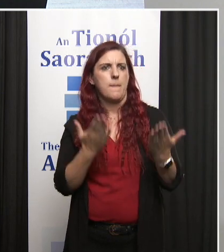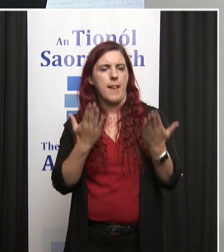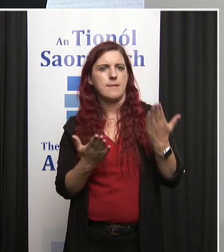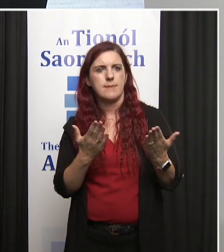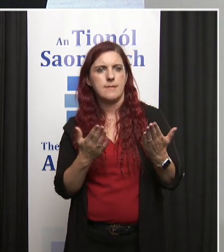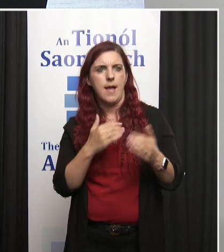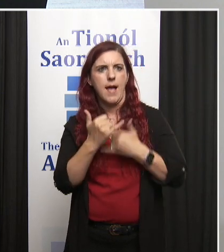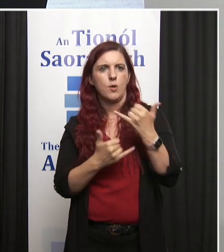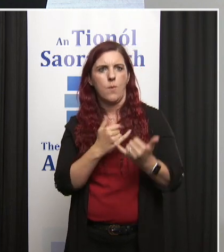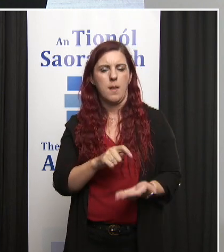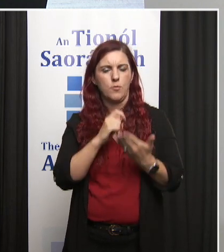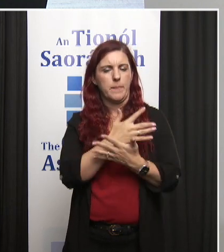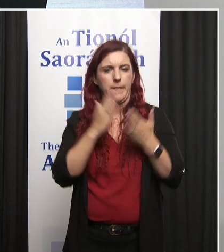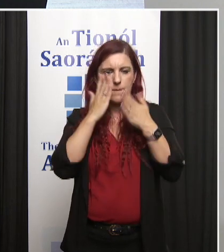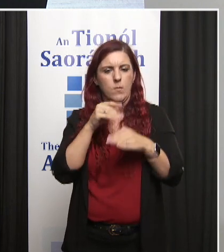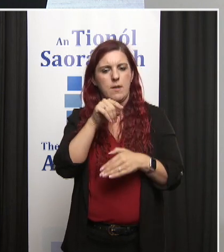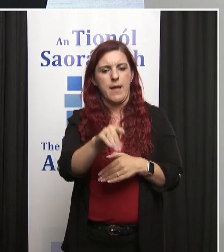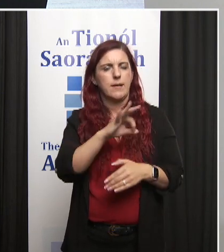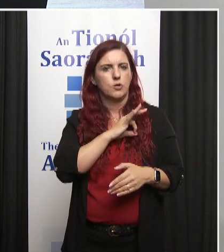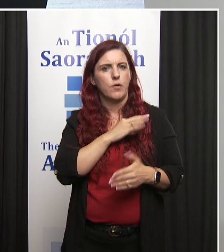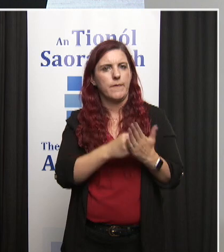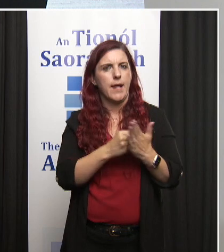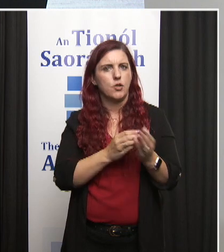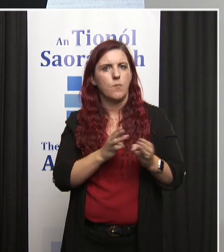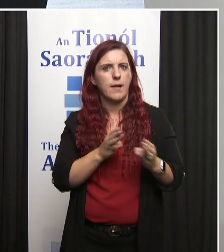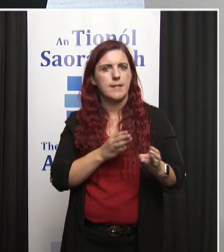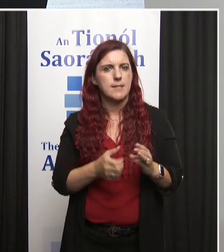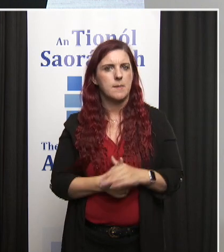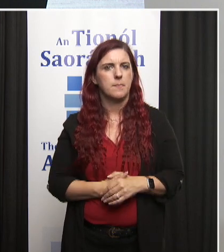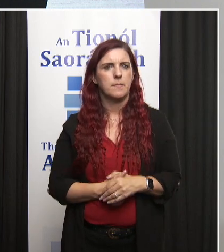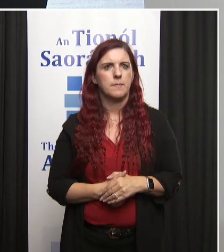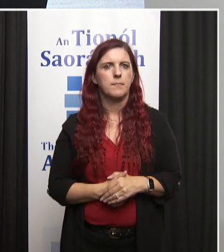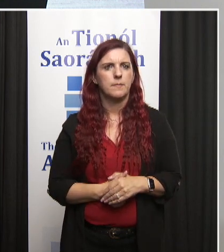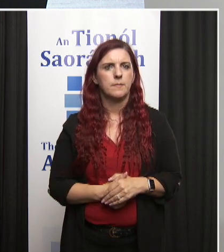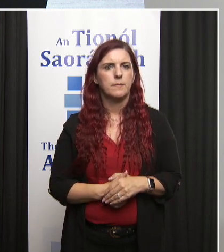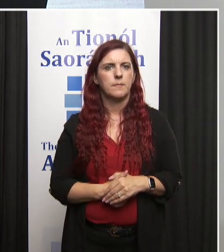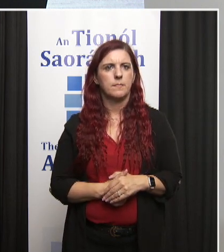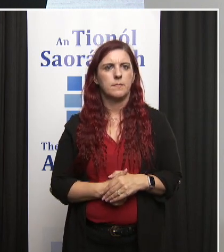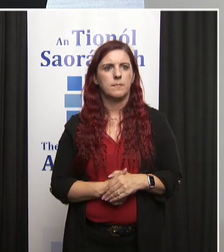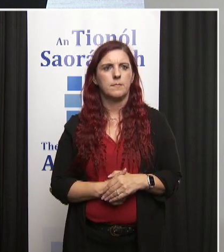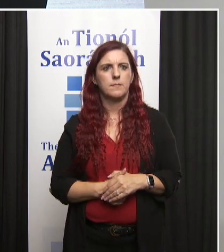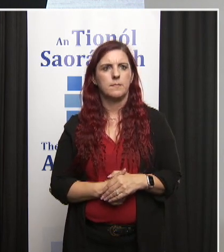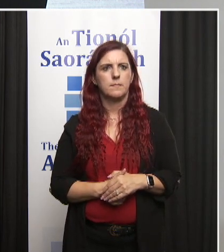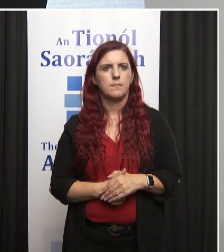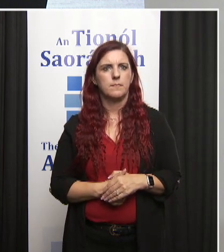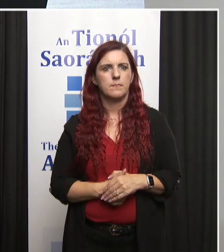major focus on that as good practice in that regard.